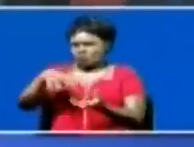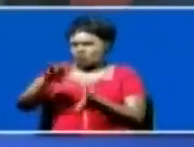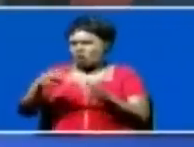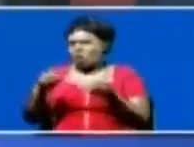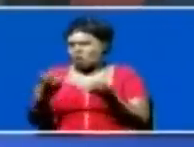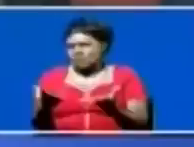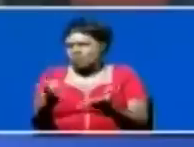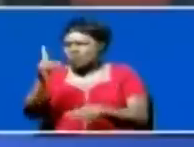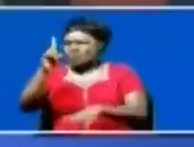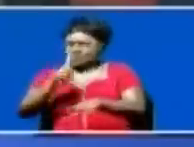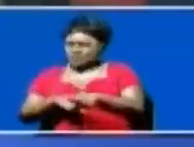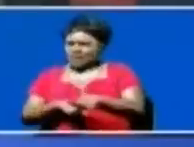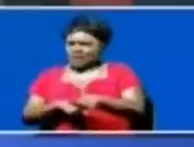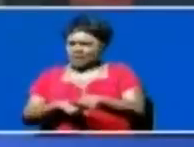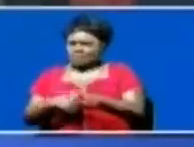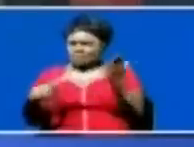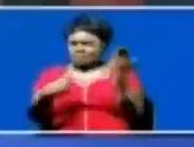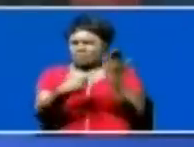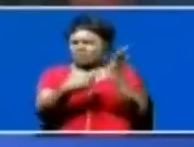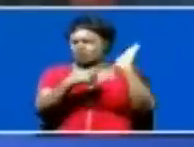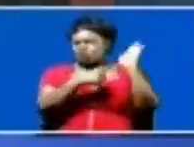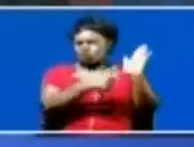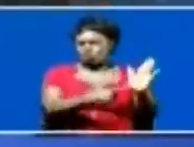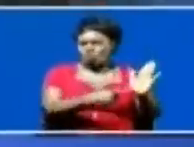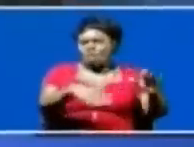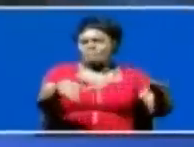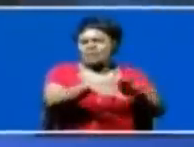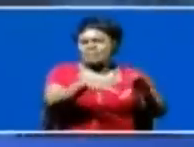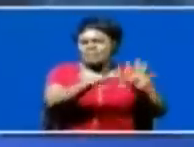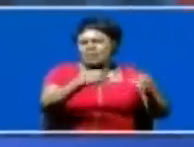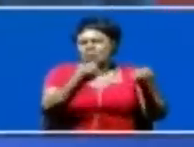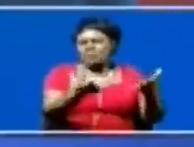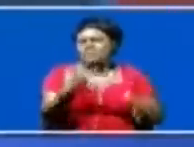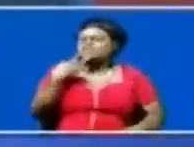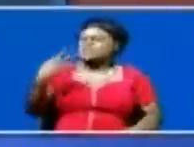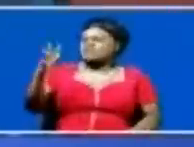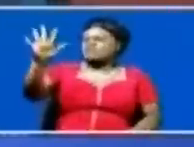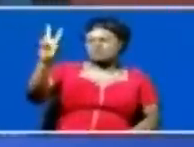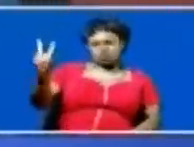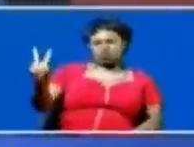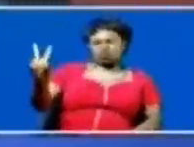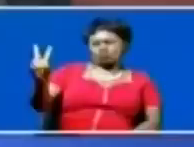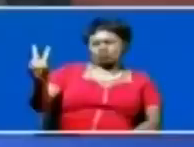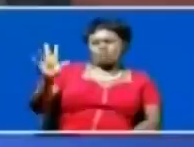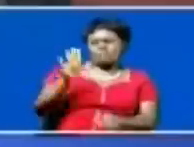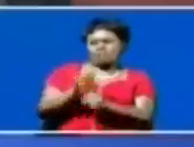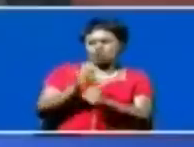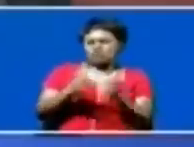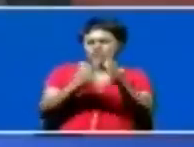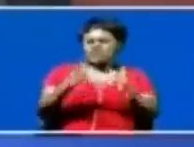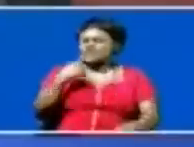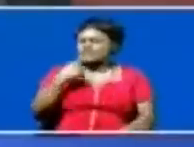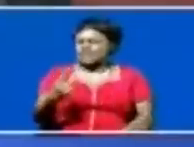on how at one point the electronic system indicated that the House has 352 members. The majority leader